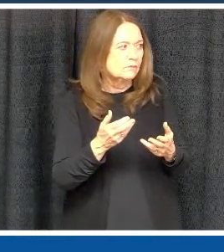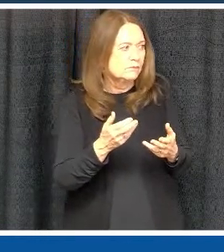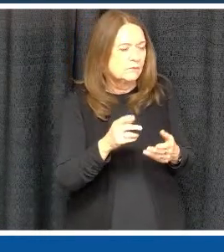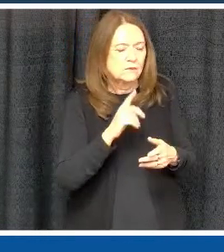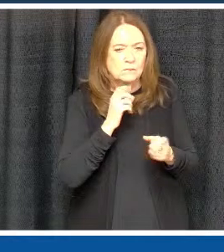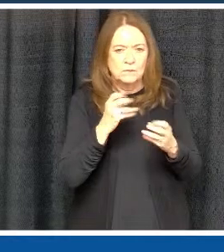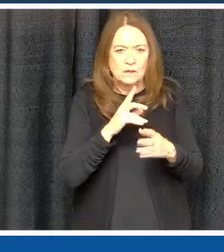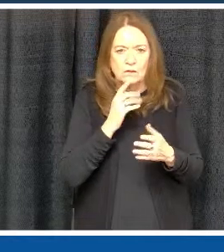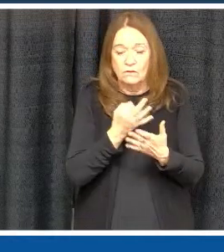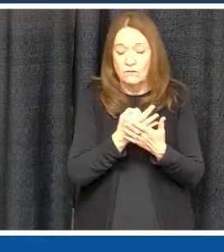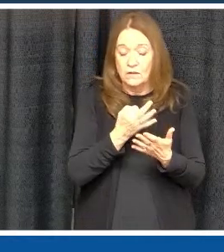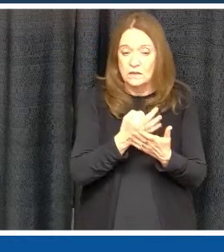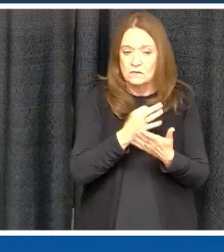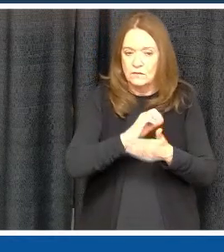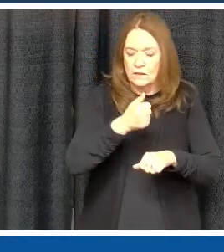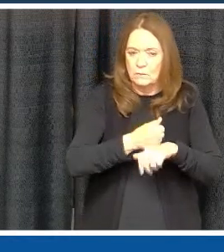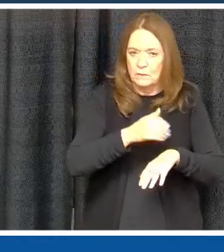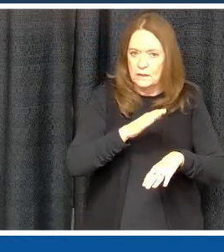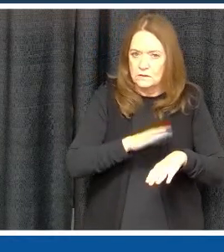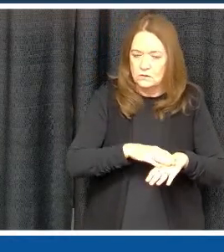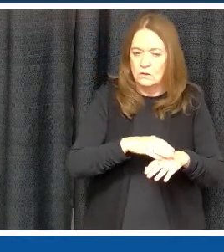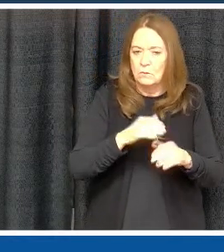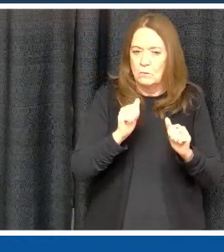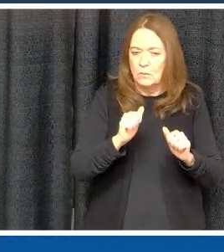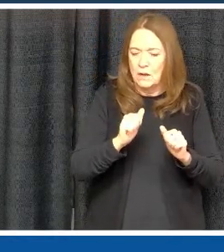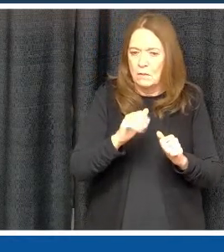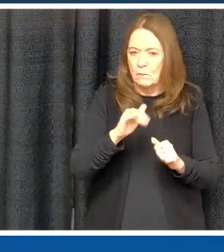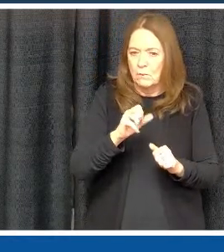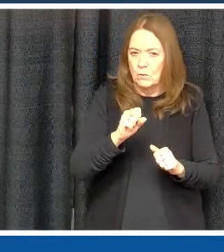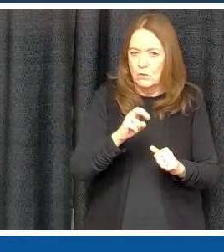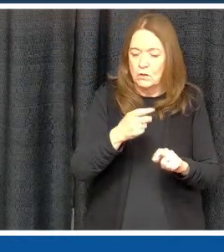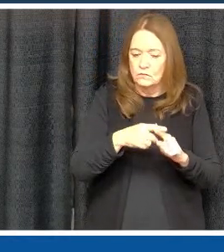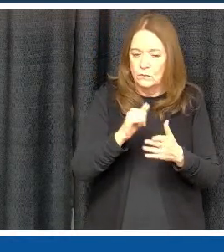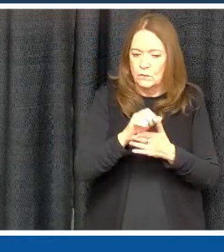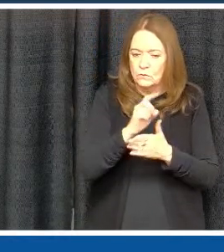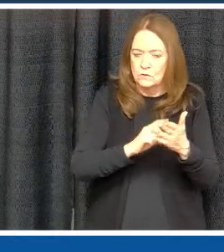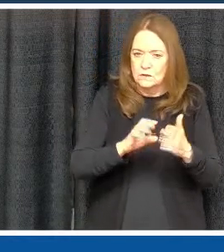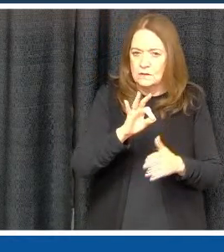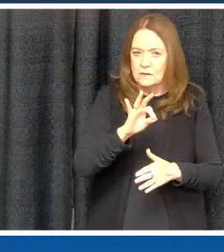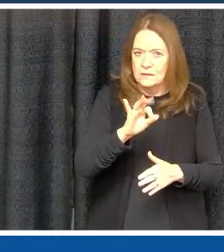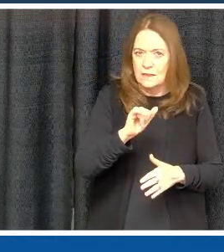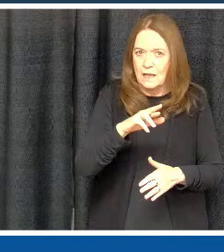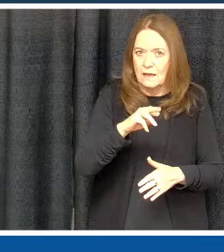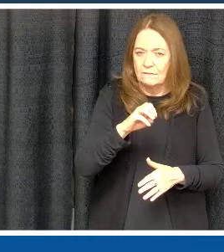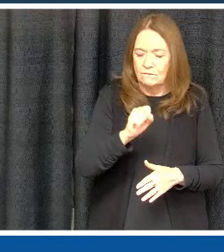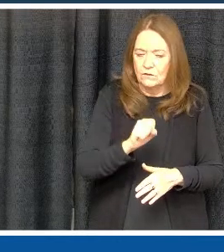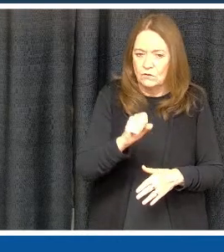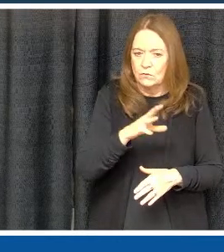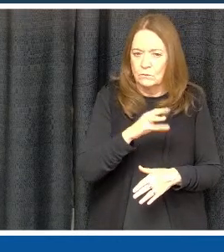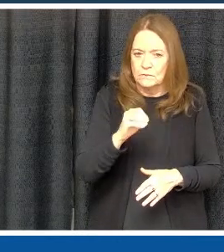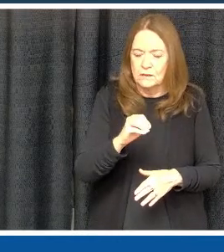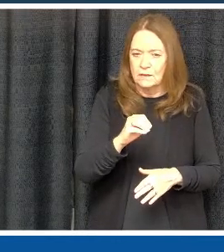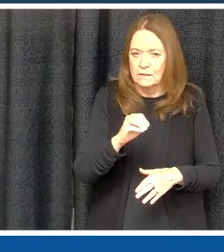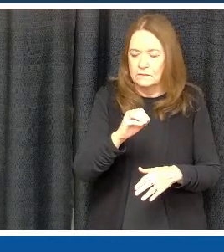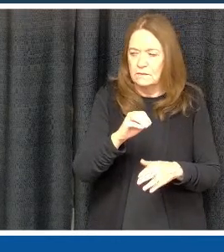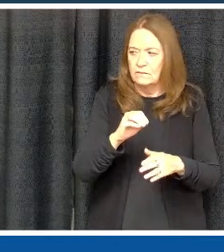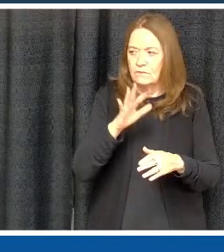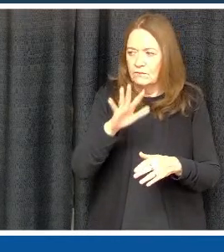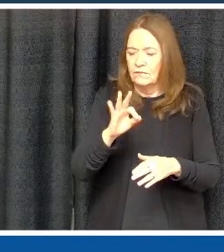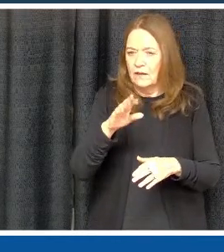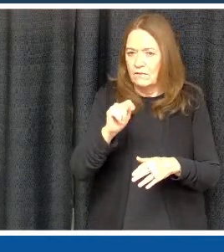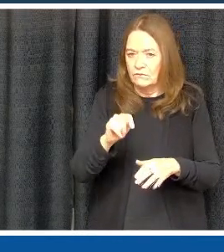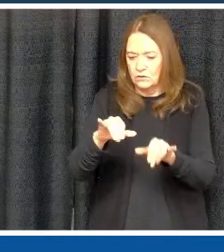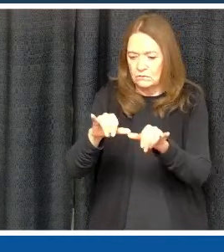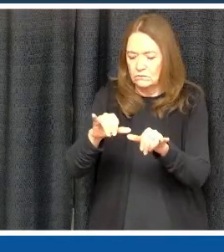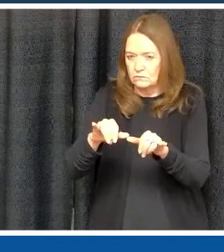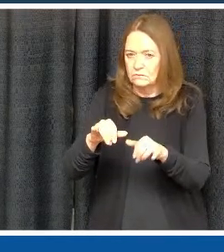funded, and is funded based on an opinion of probable cost from those design firms at a defined dimension of 5 foot at potentially edge of